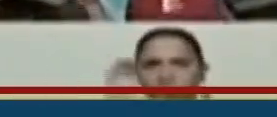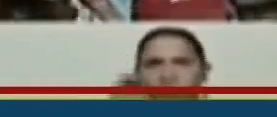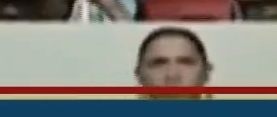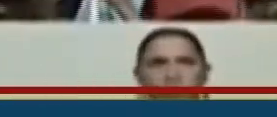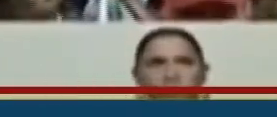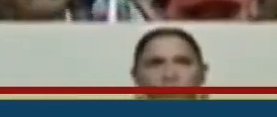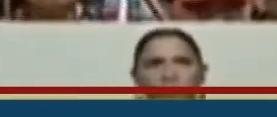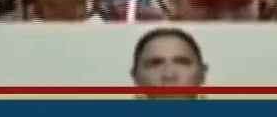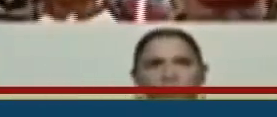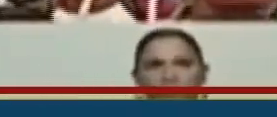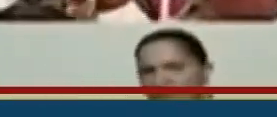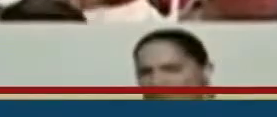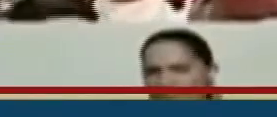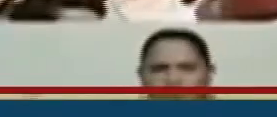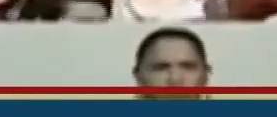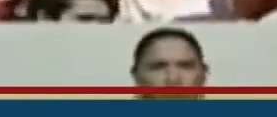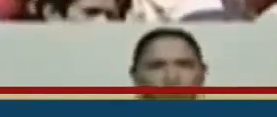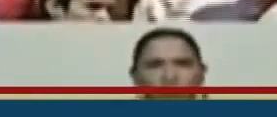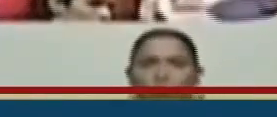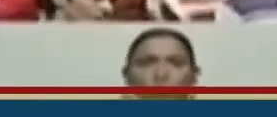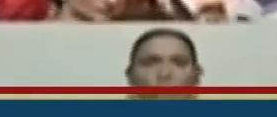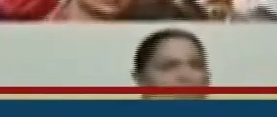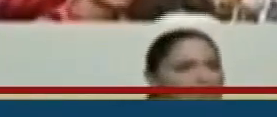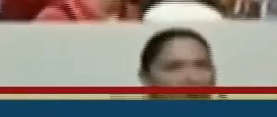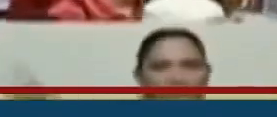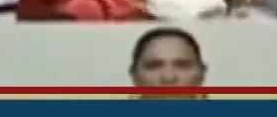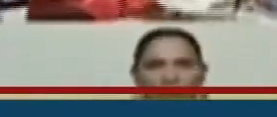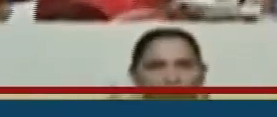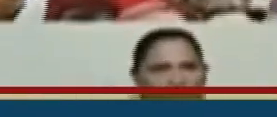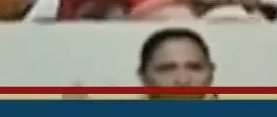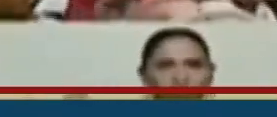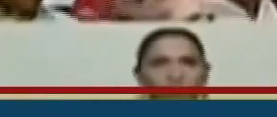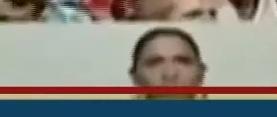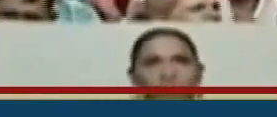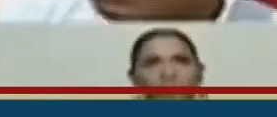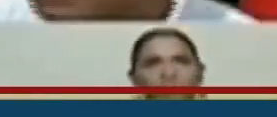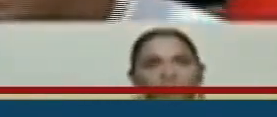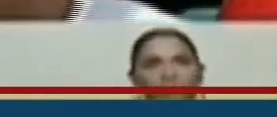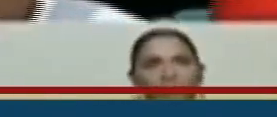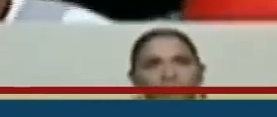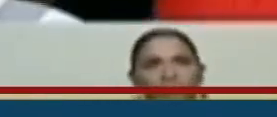leave. I am signing it in the name of the people of Venezuela.